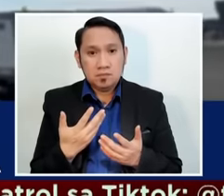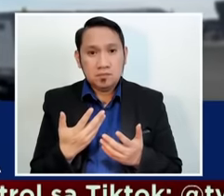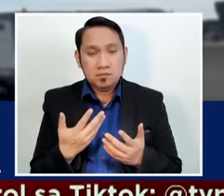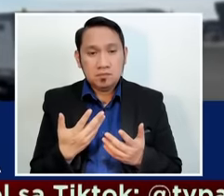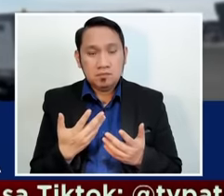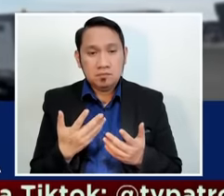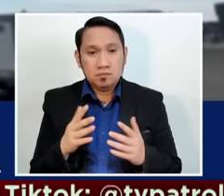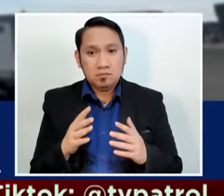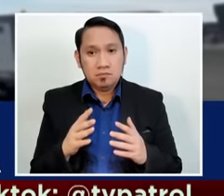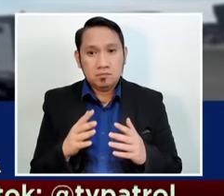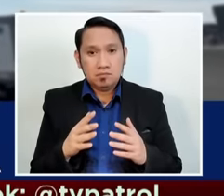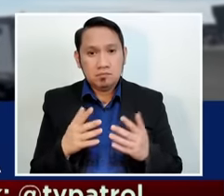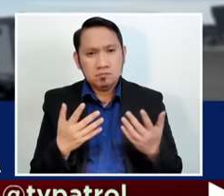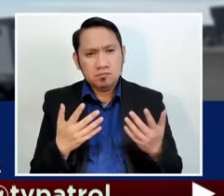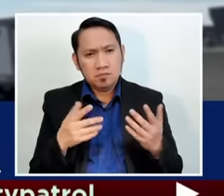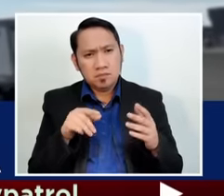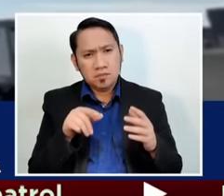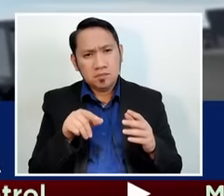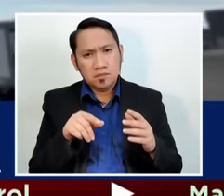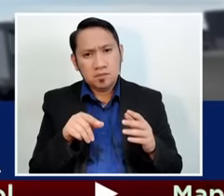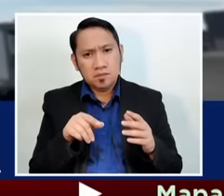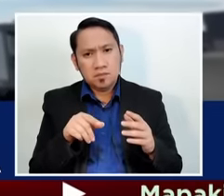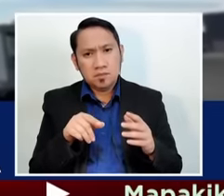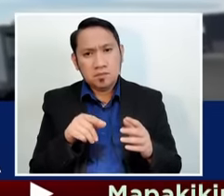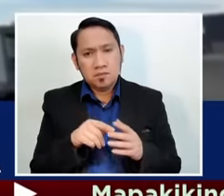what we call intelligence, surveillance, and reconnaissance.